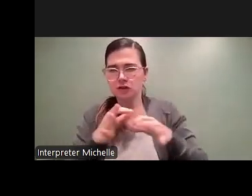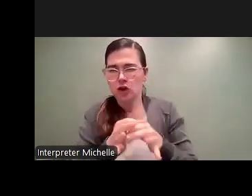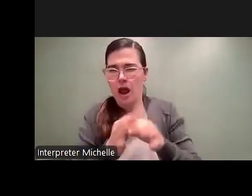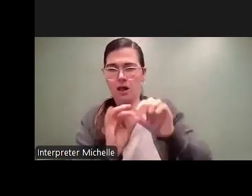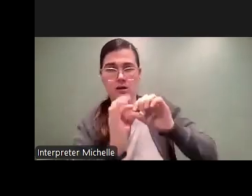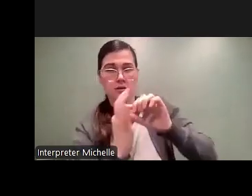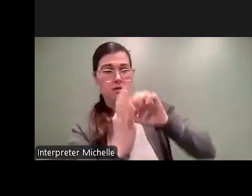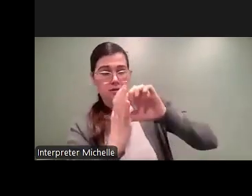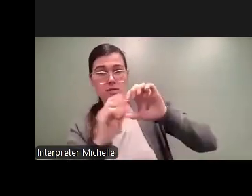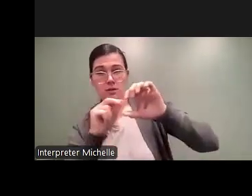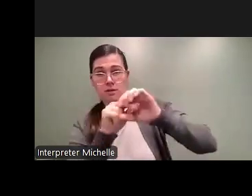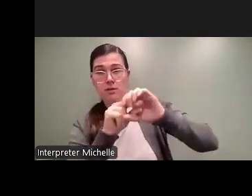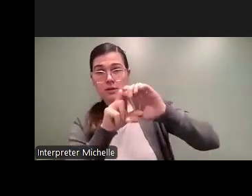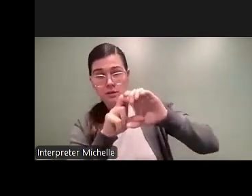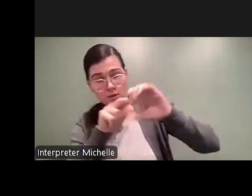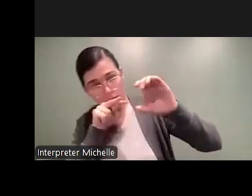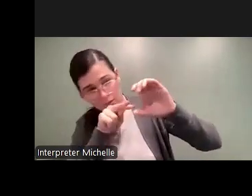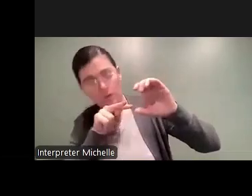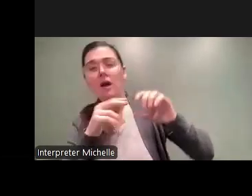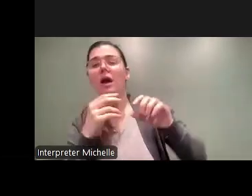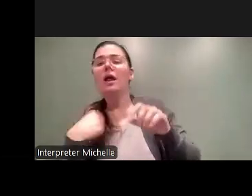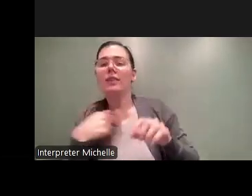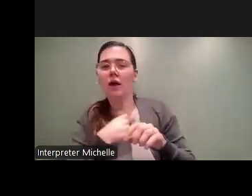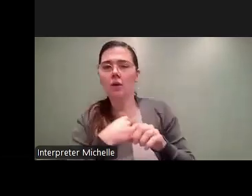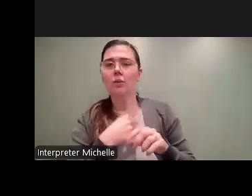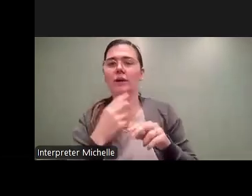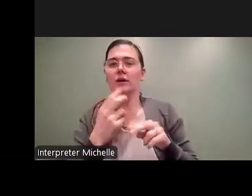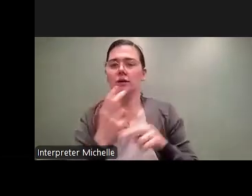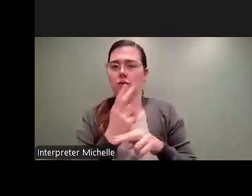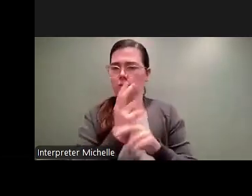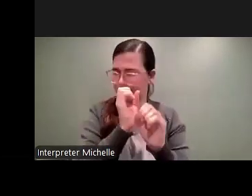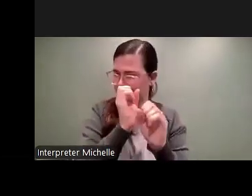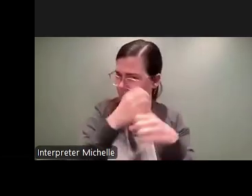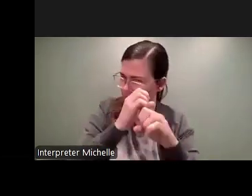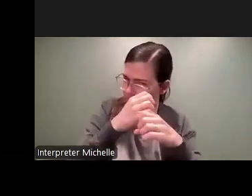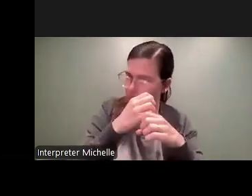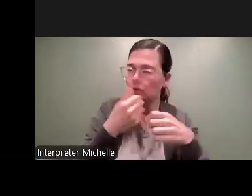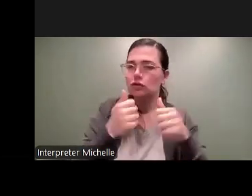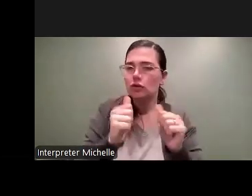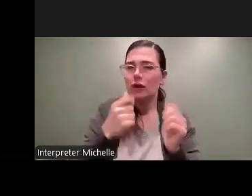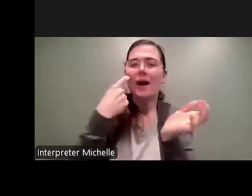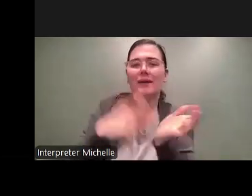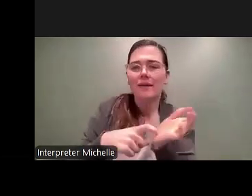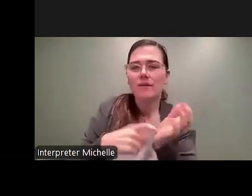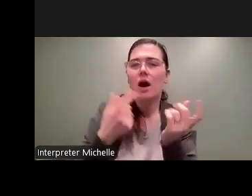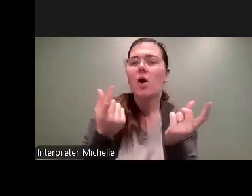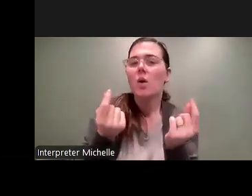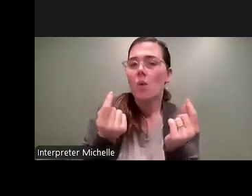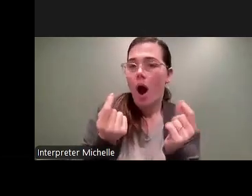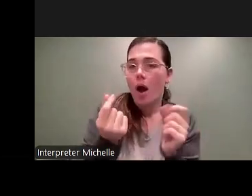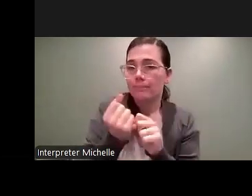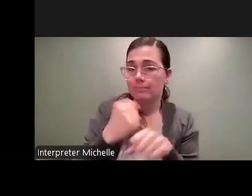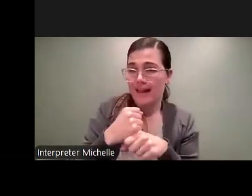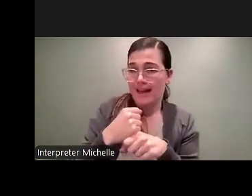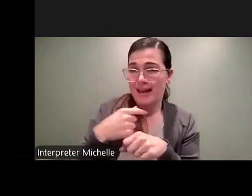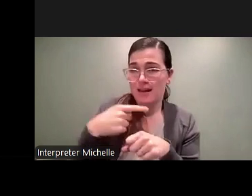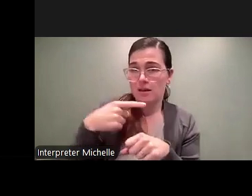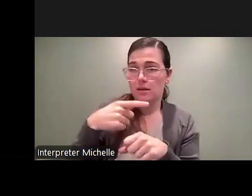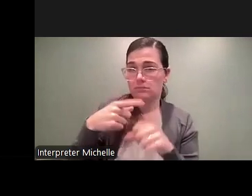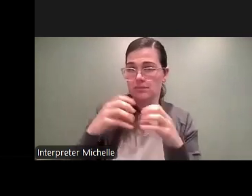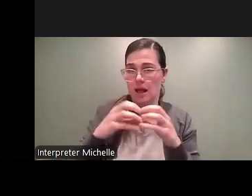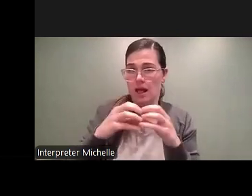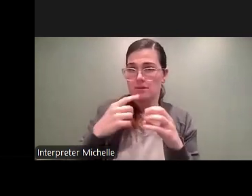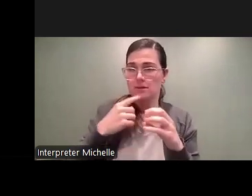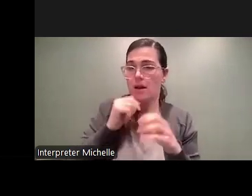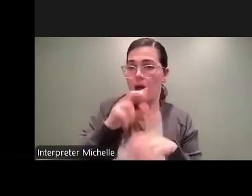to try to identify the areas that made the pap smear abnormal and to take a biopsy. And that is